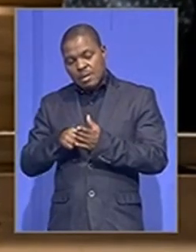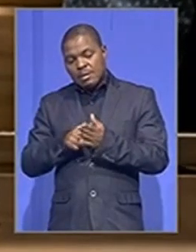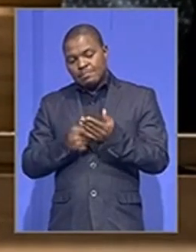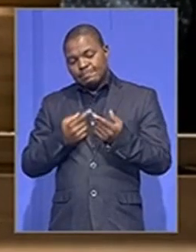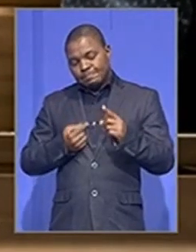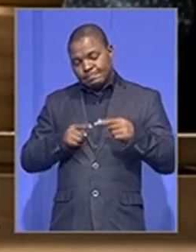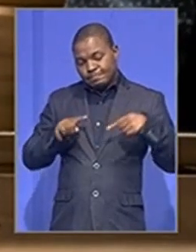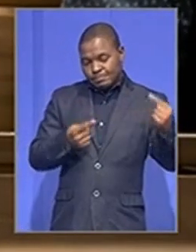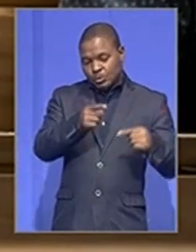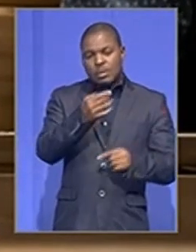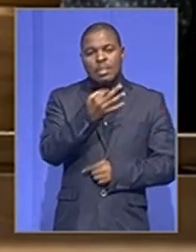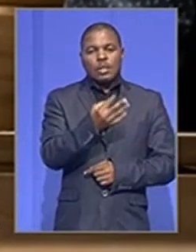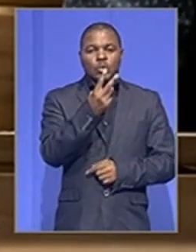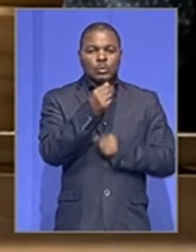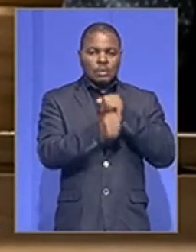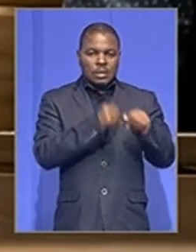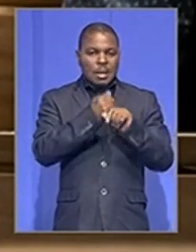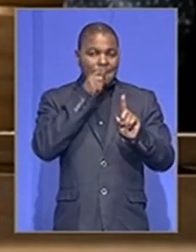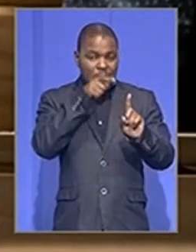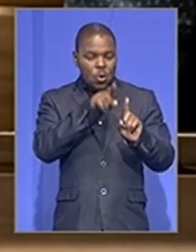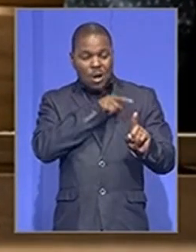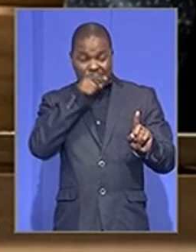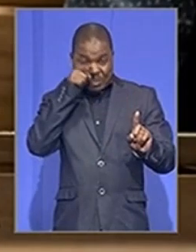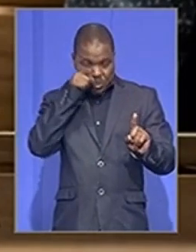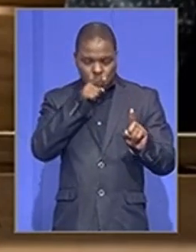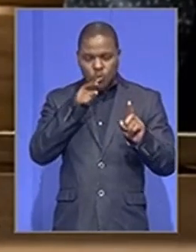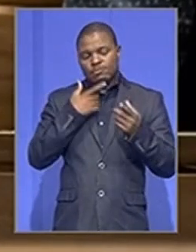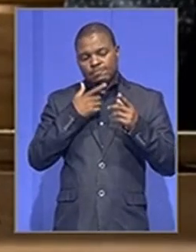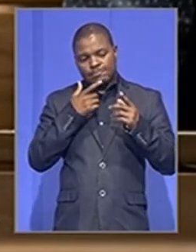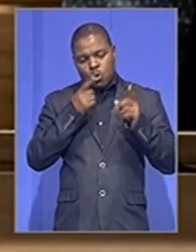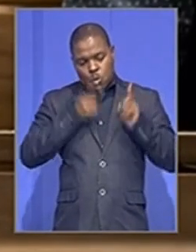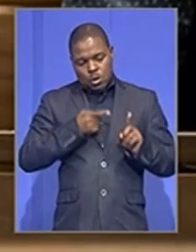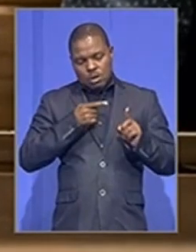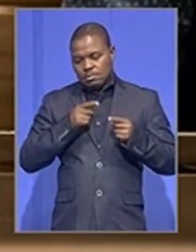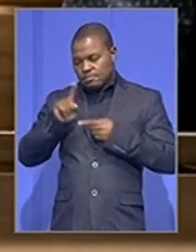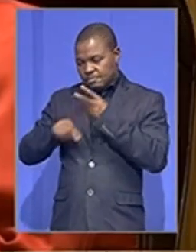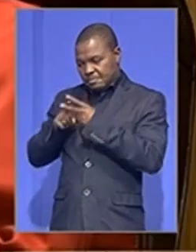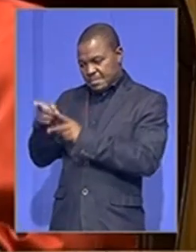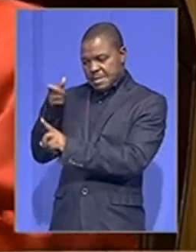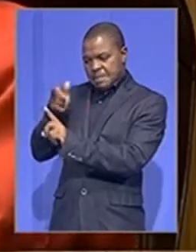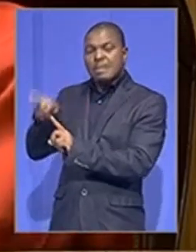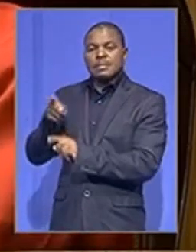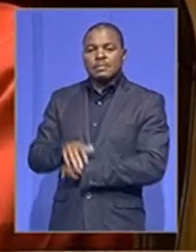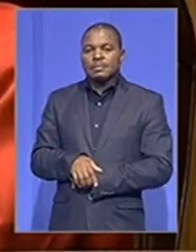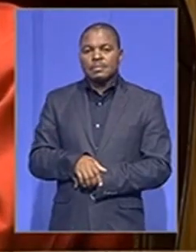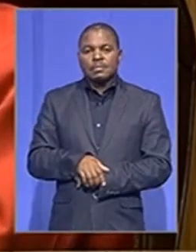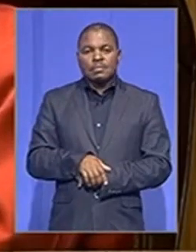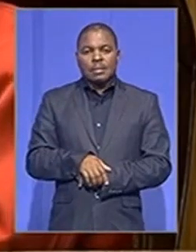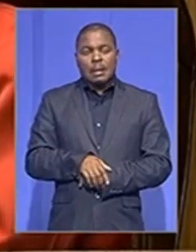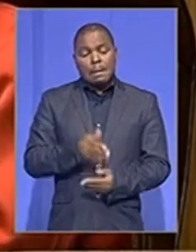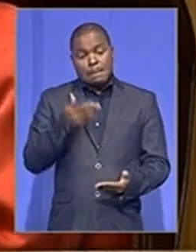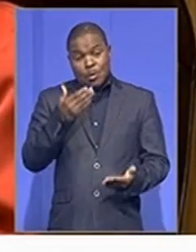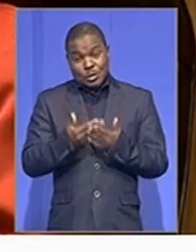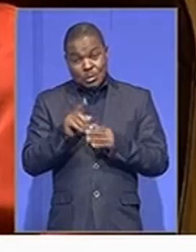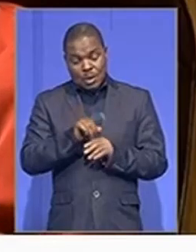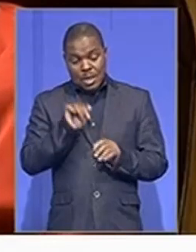e 32 yo a šupilwego ka monwana gore ke yena a ntšhitšeng taelo ya gore Pule a bolagwe. There's a possibility that if this accused